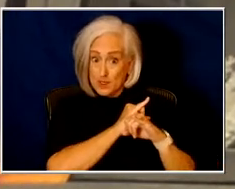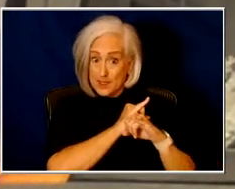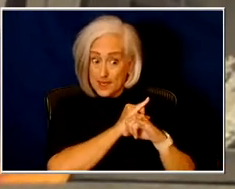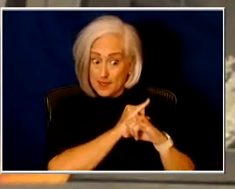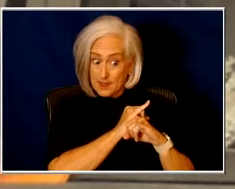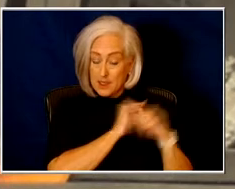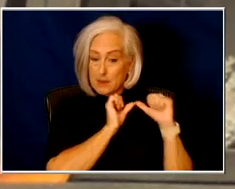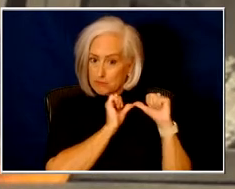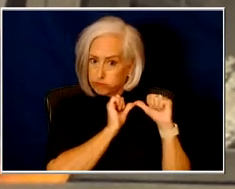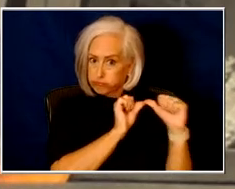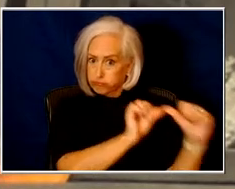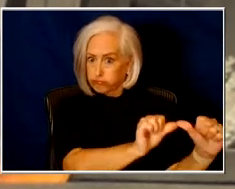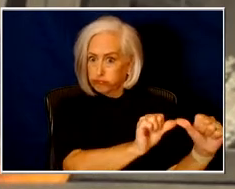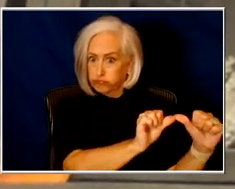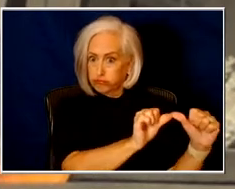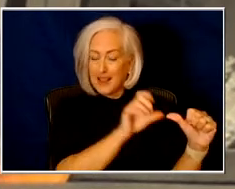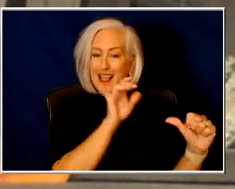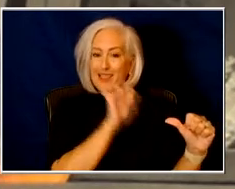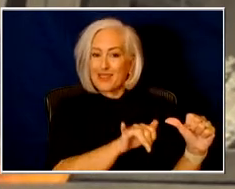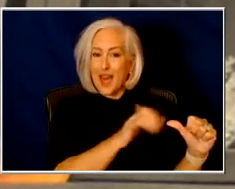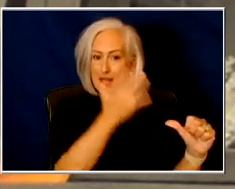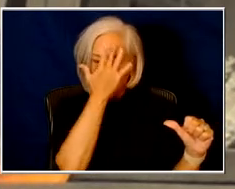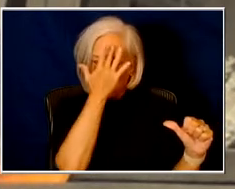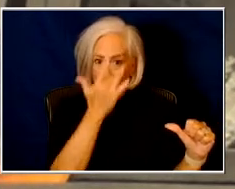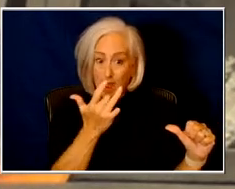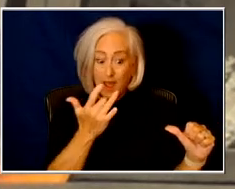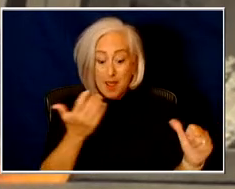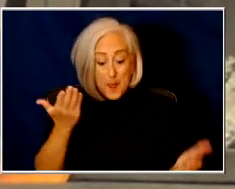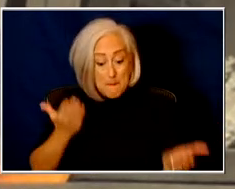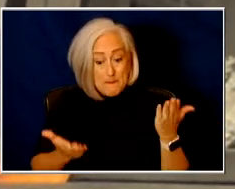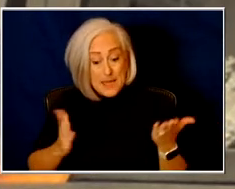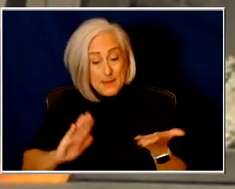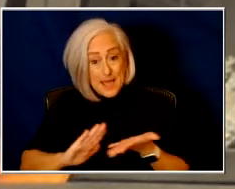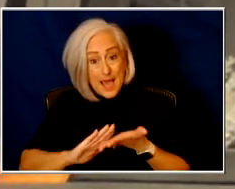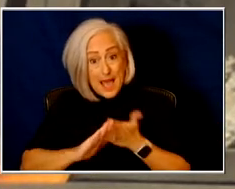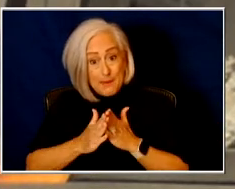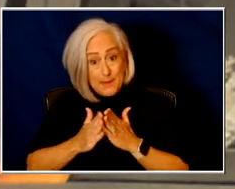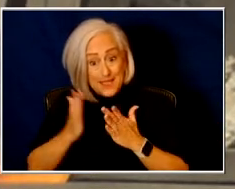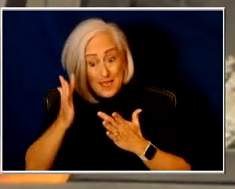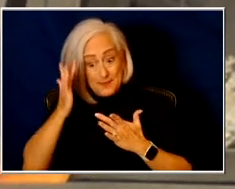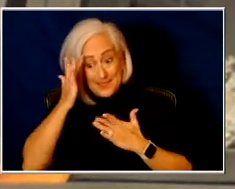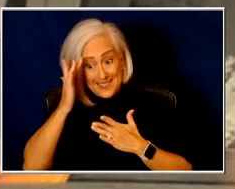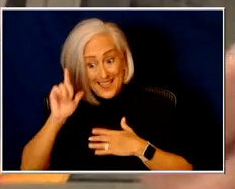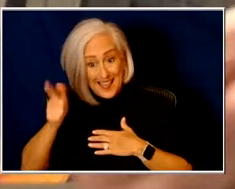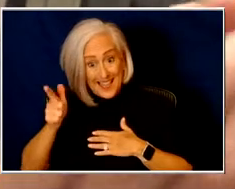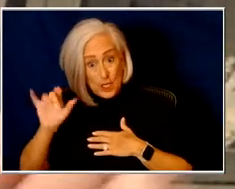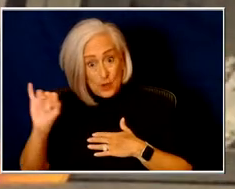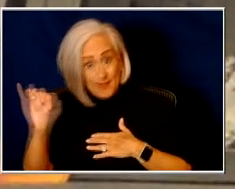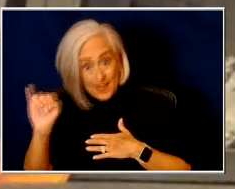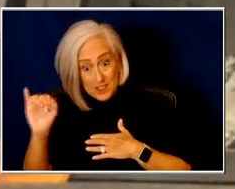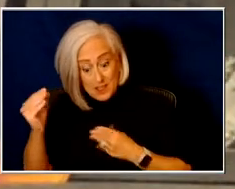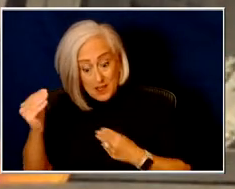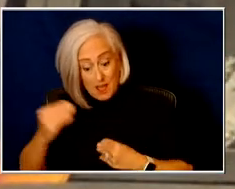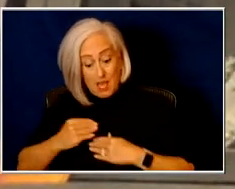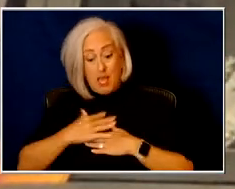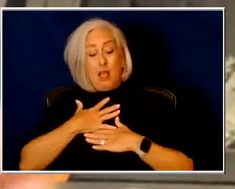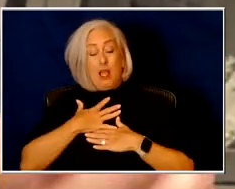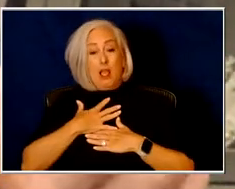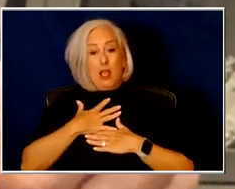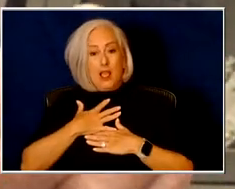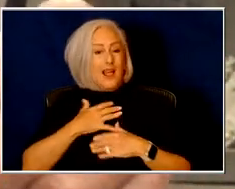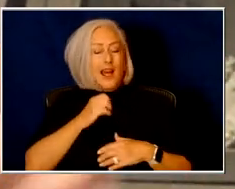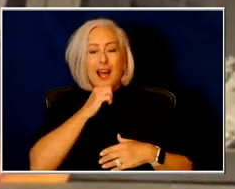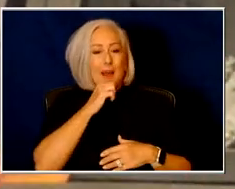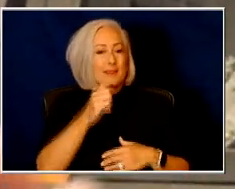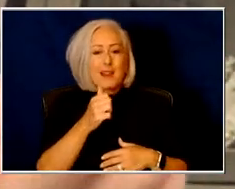protects us that's why even though I may become susceptible again to infection I'm really not susceptible